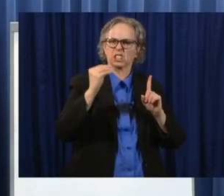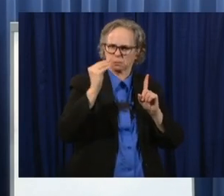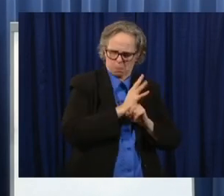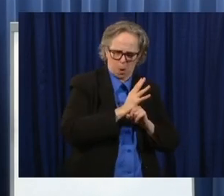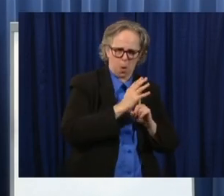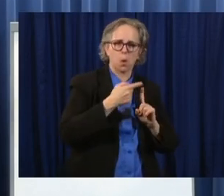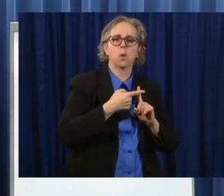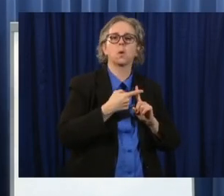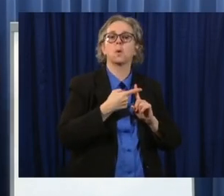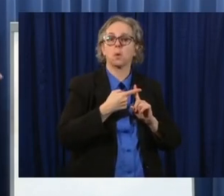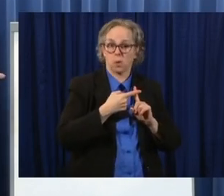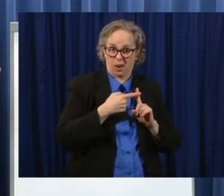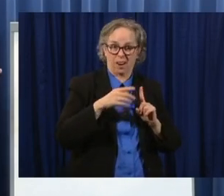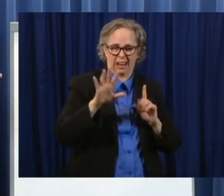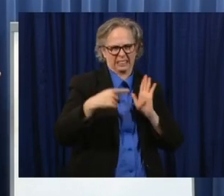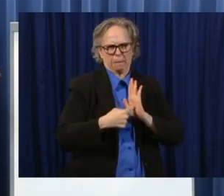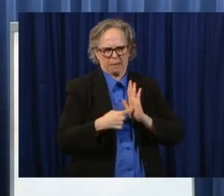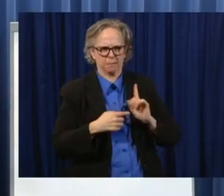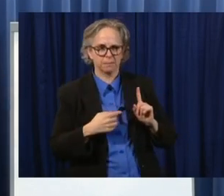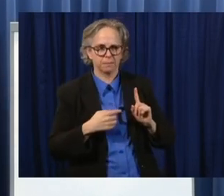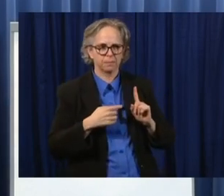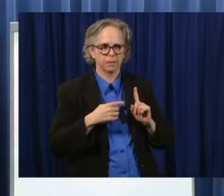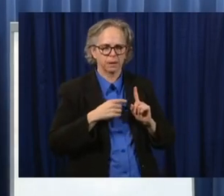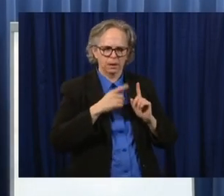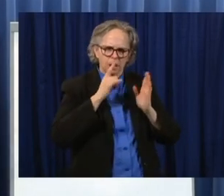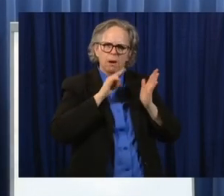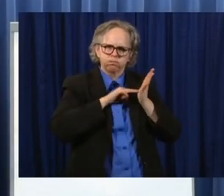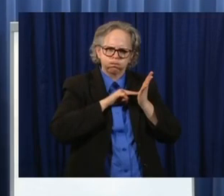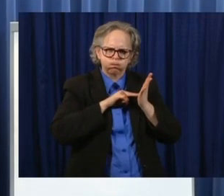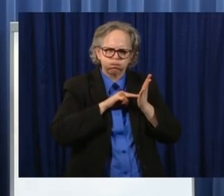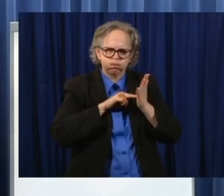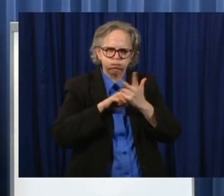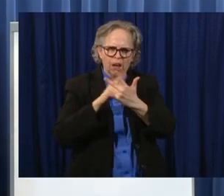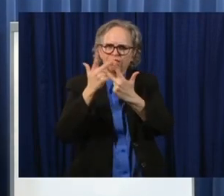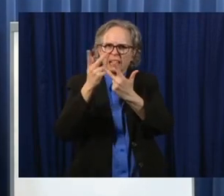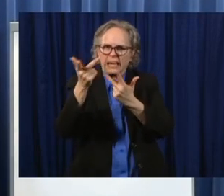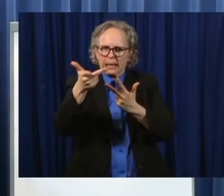and then you trace it down and you go over to Mike, Peter, and Anna.